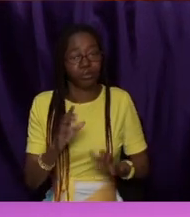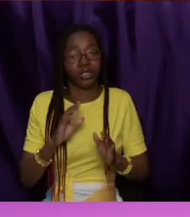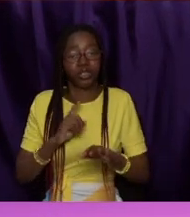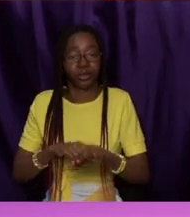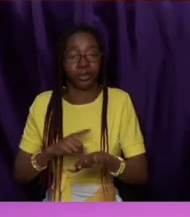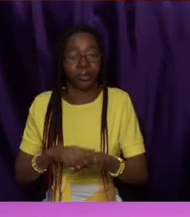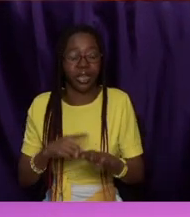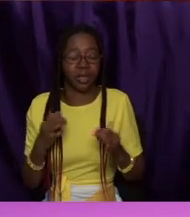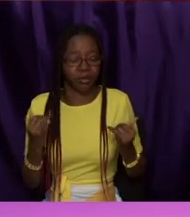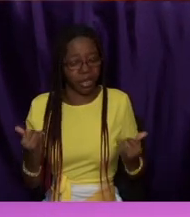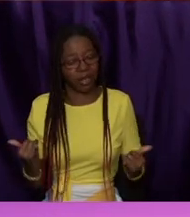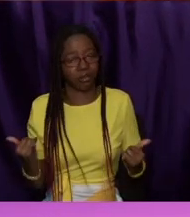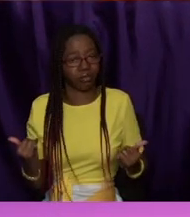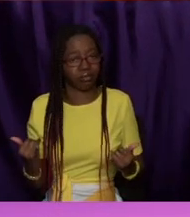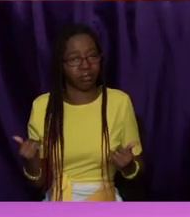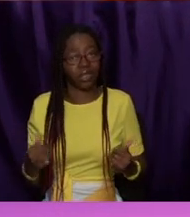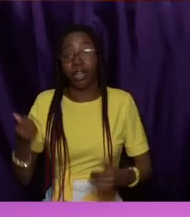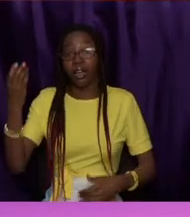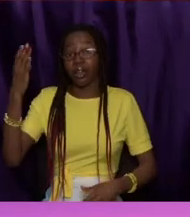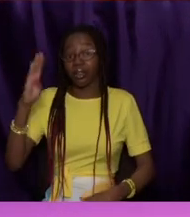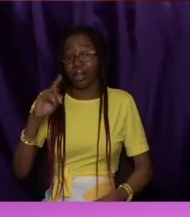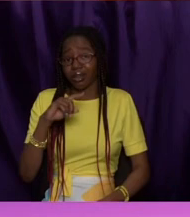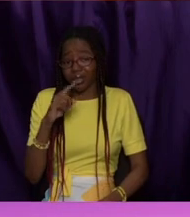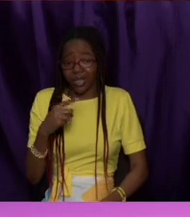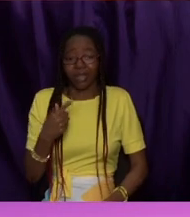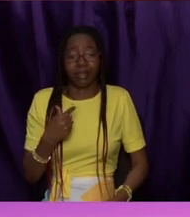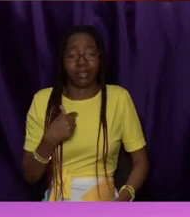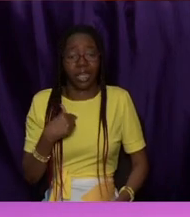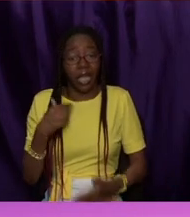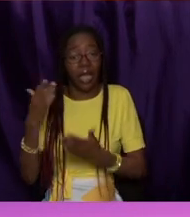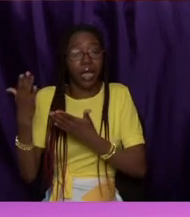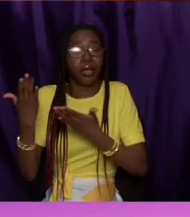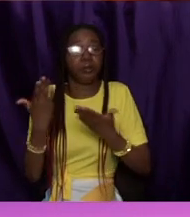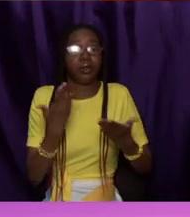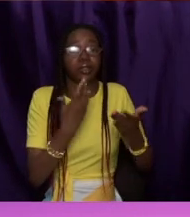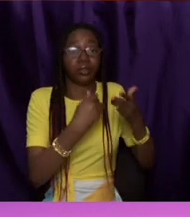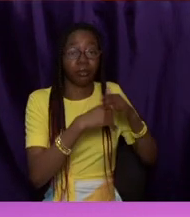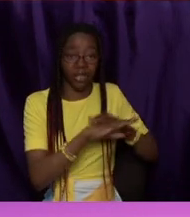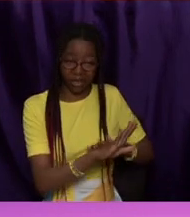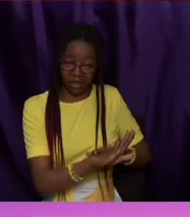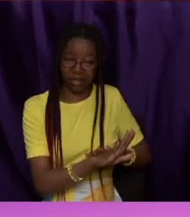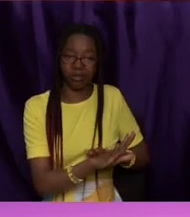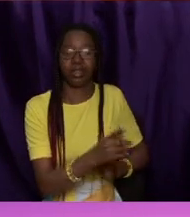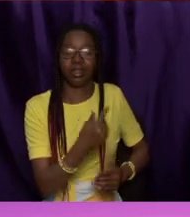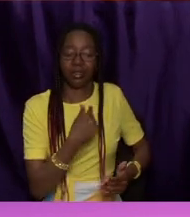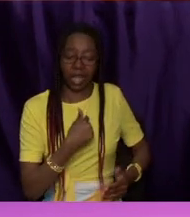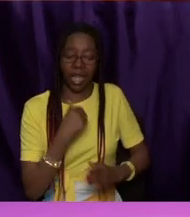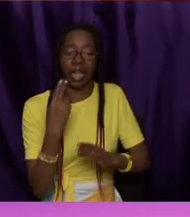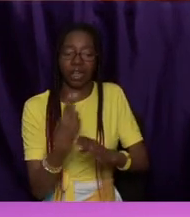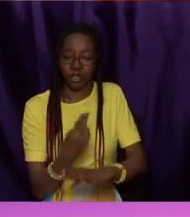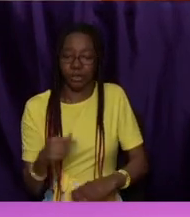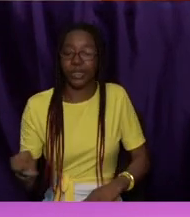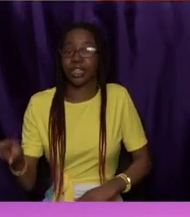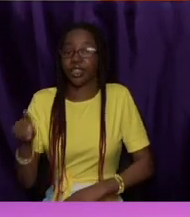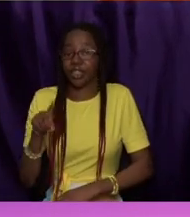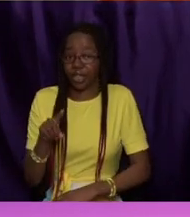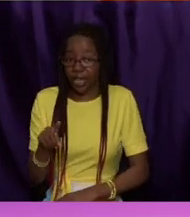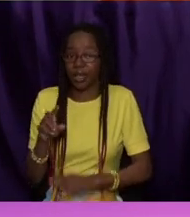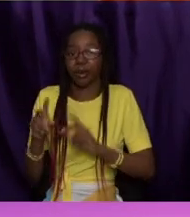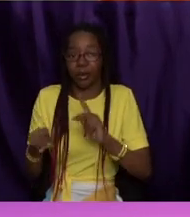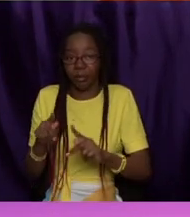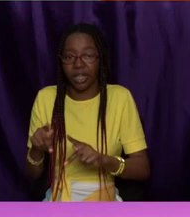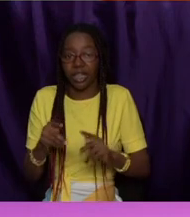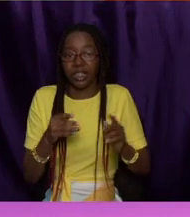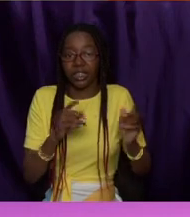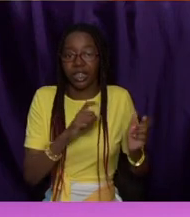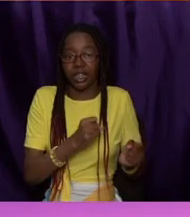present. God says, I brought them in and I use them to get you